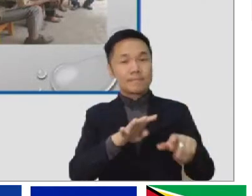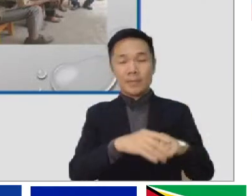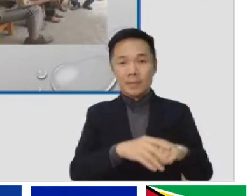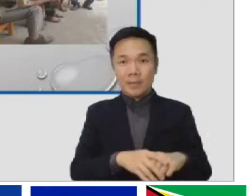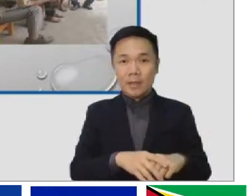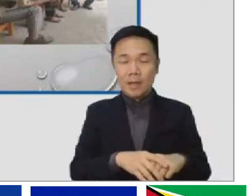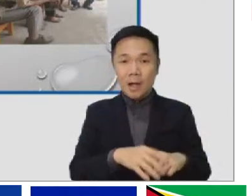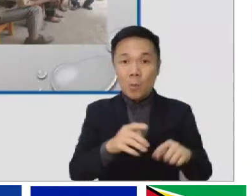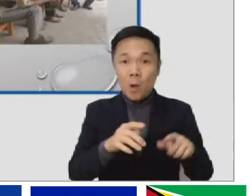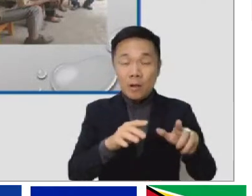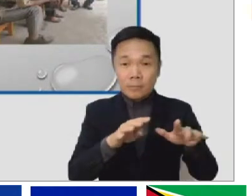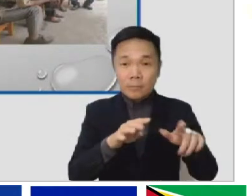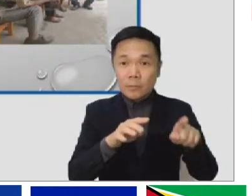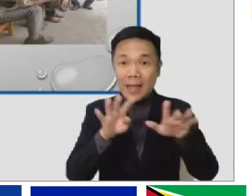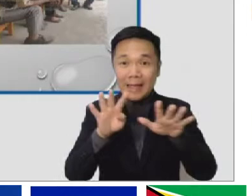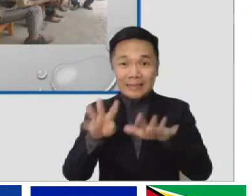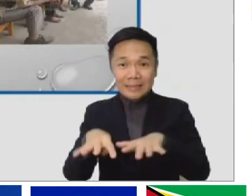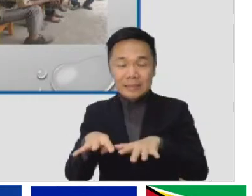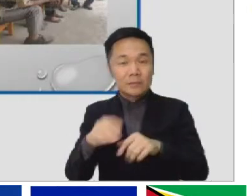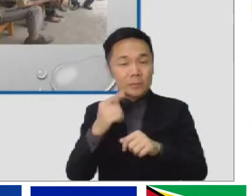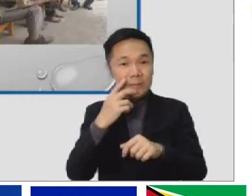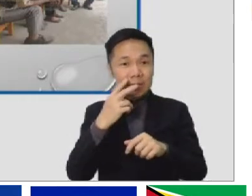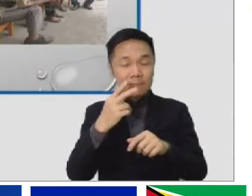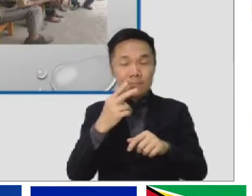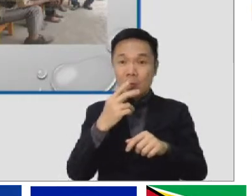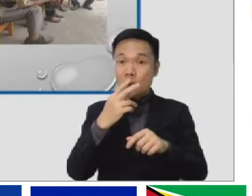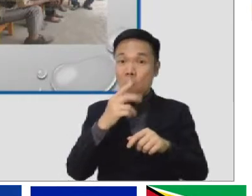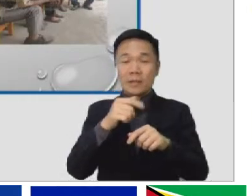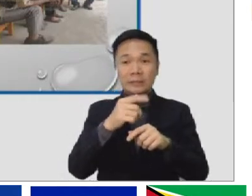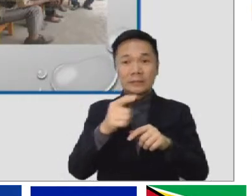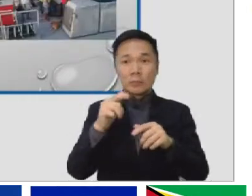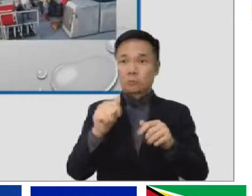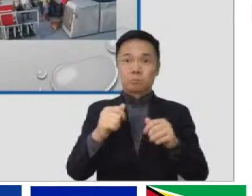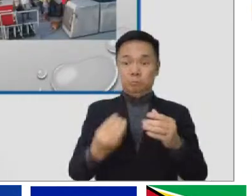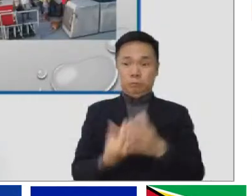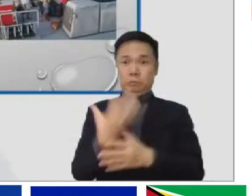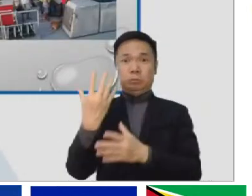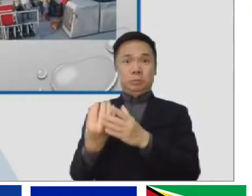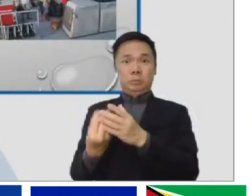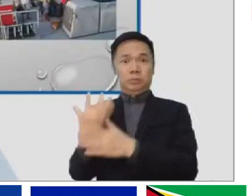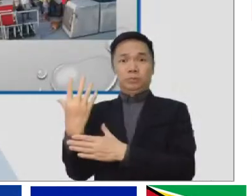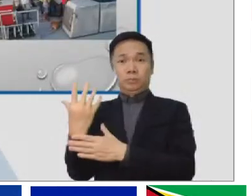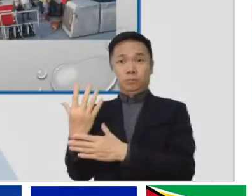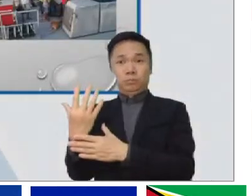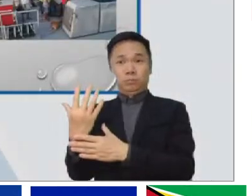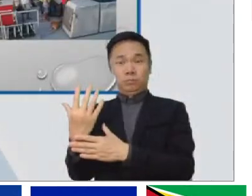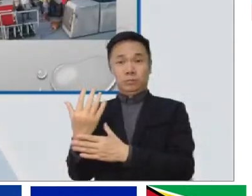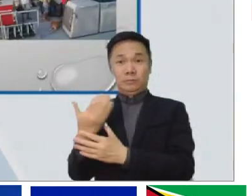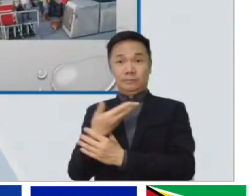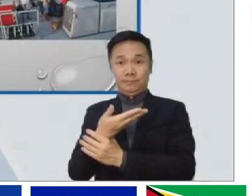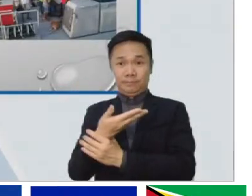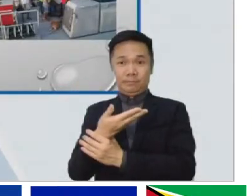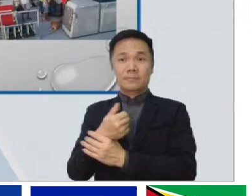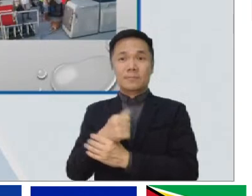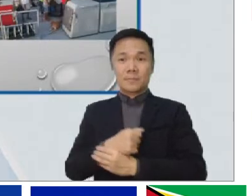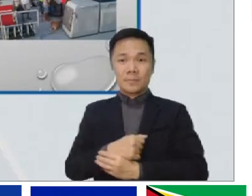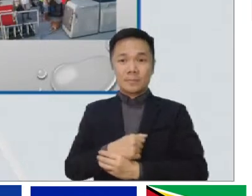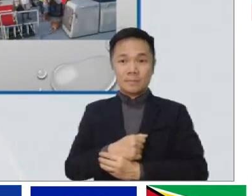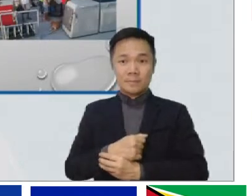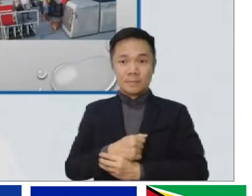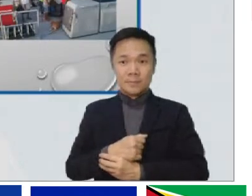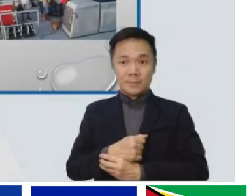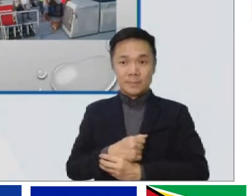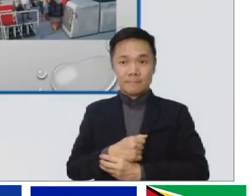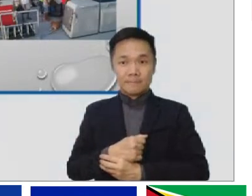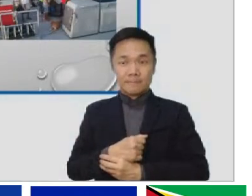where we went into explosive eruptions and the next slide, please, again, sorry. The entire national emergency system